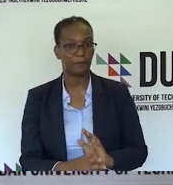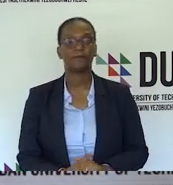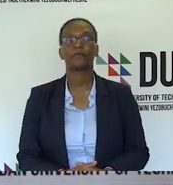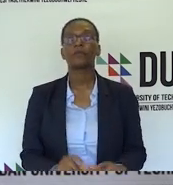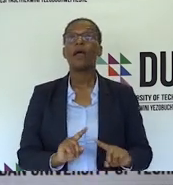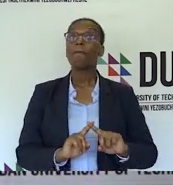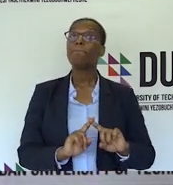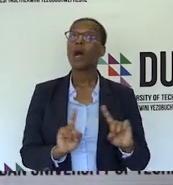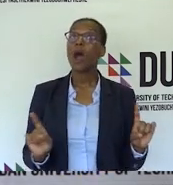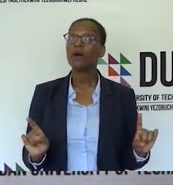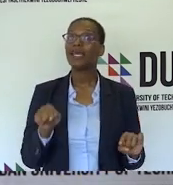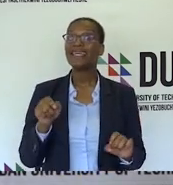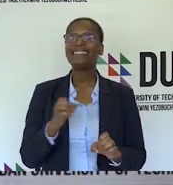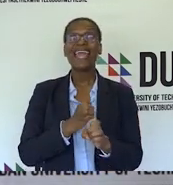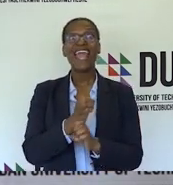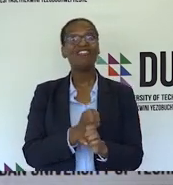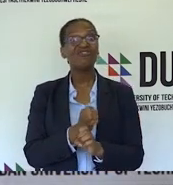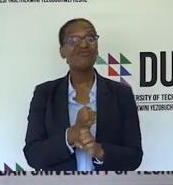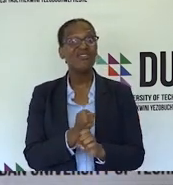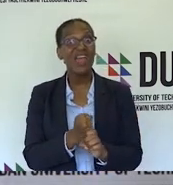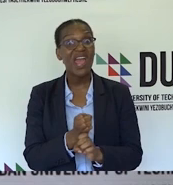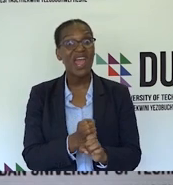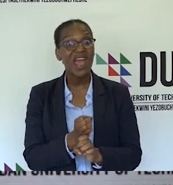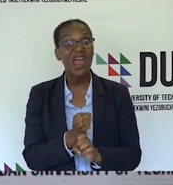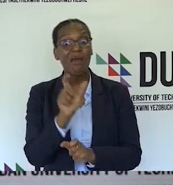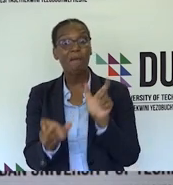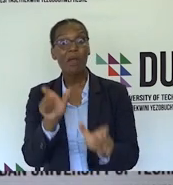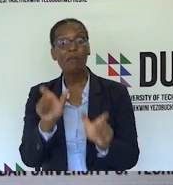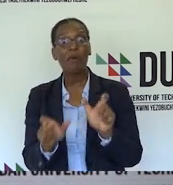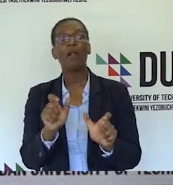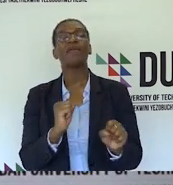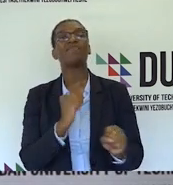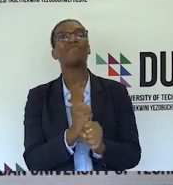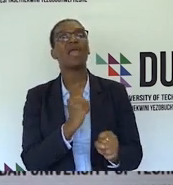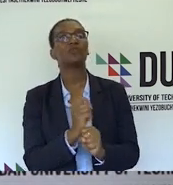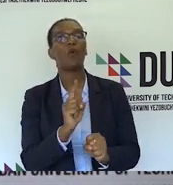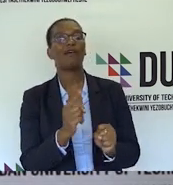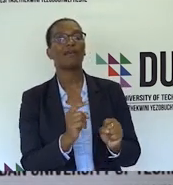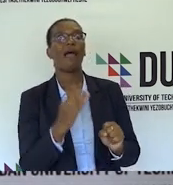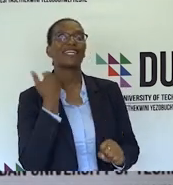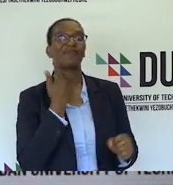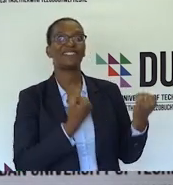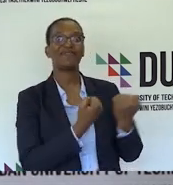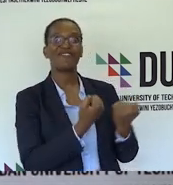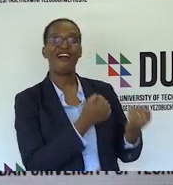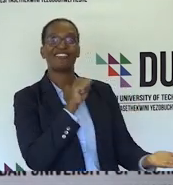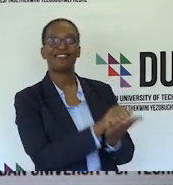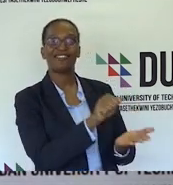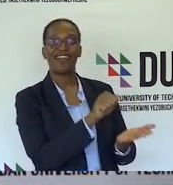But it's the engineers universities produce that design and make those fancy and expensive cars.